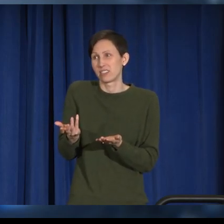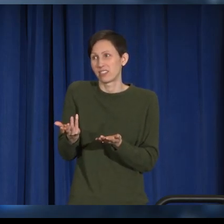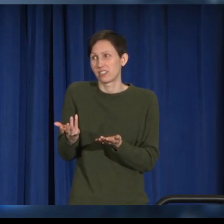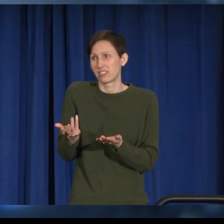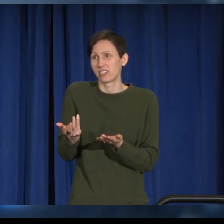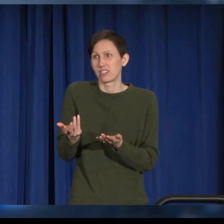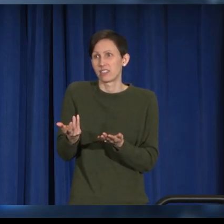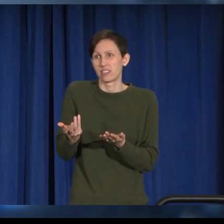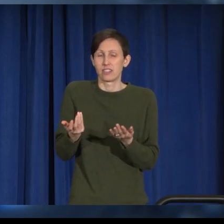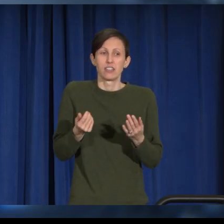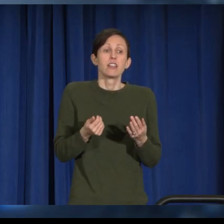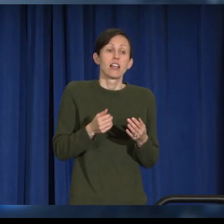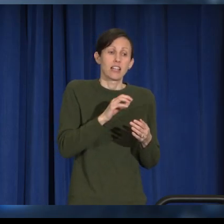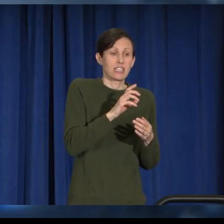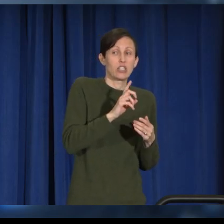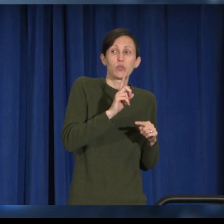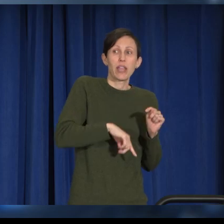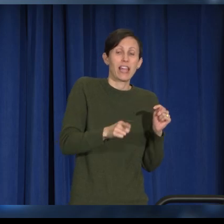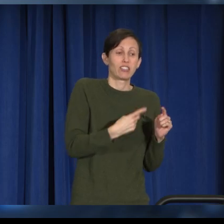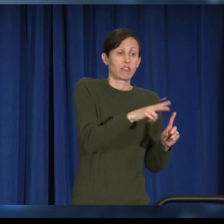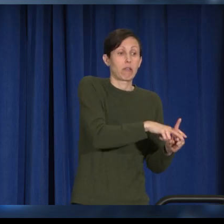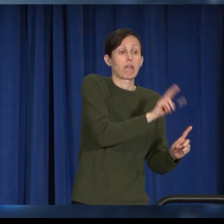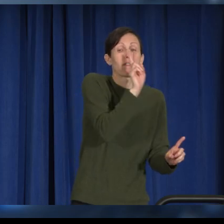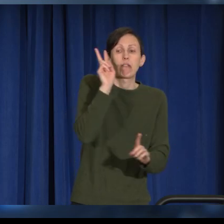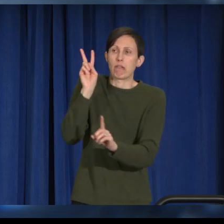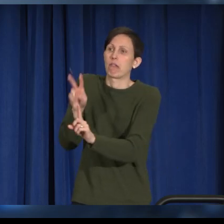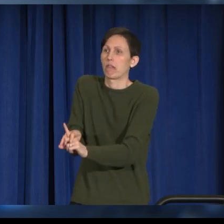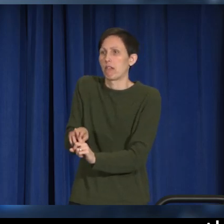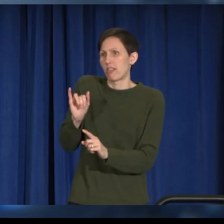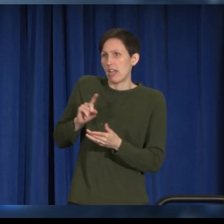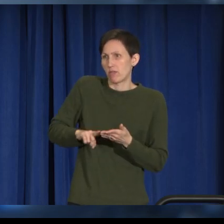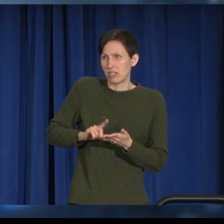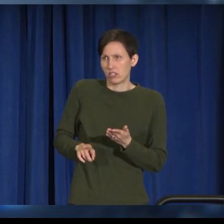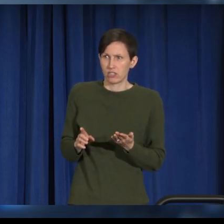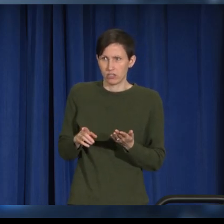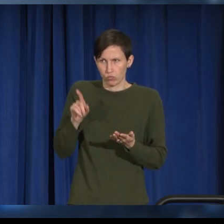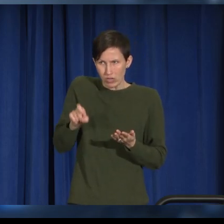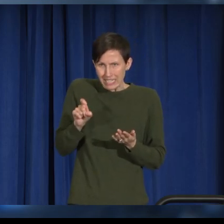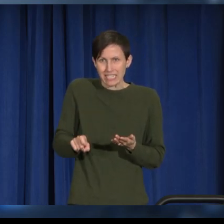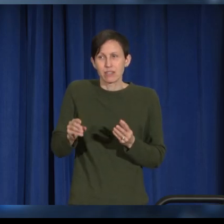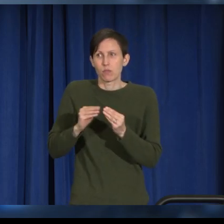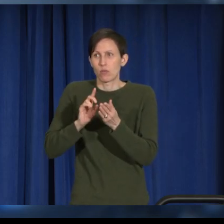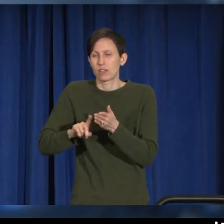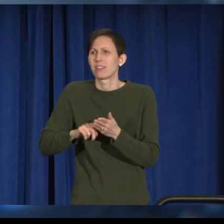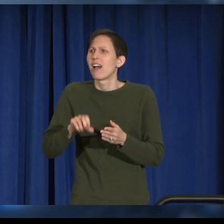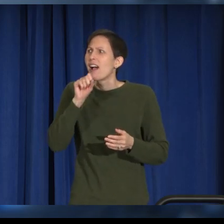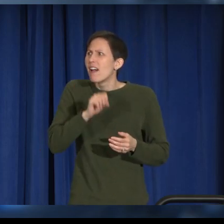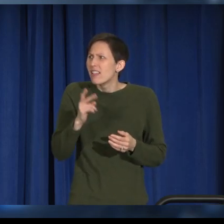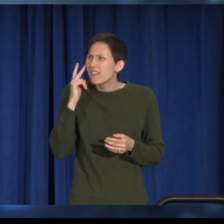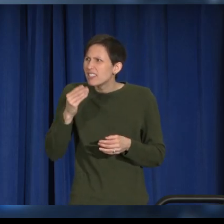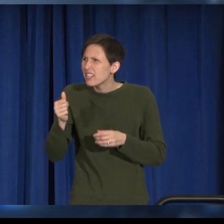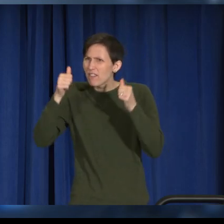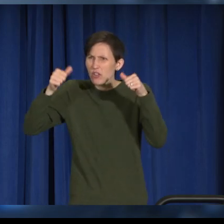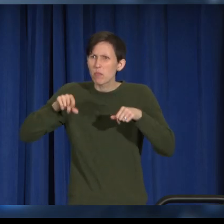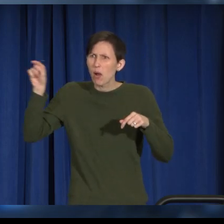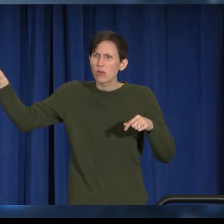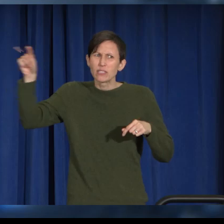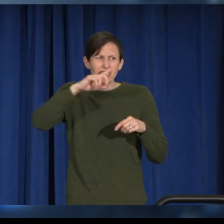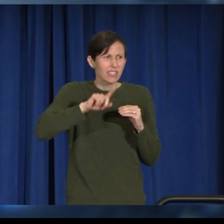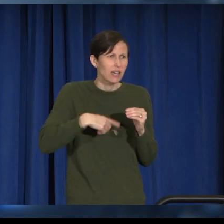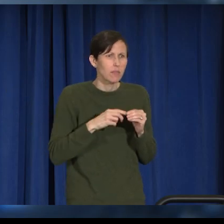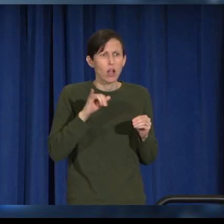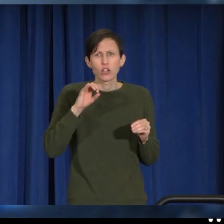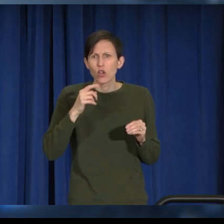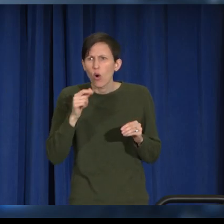translate well all of the time. So there's a lot of need for research, and I loved seeing a couple posters in there about yoga